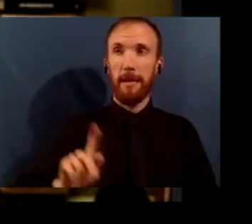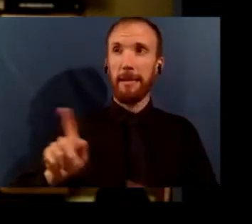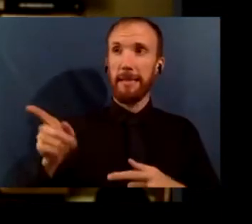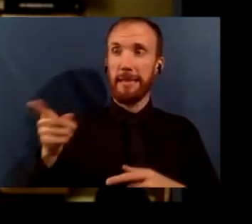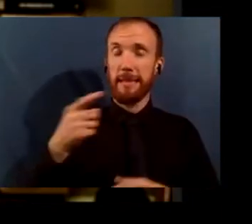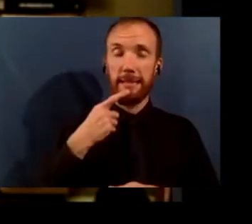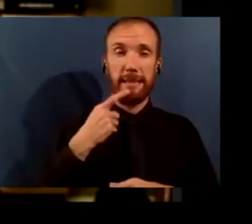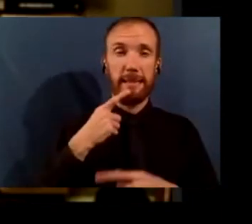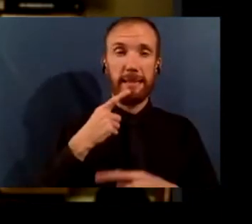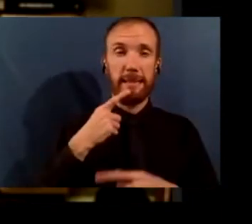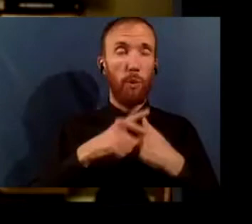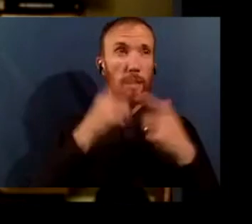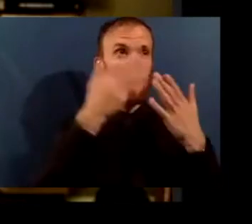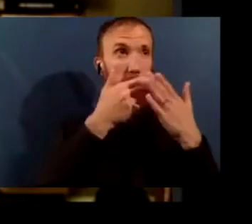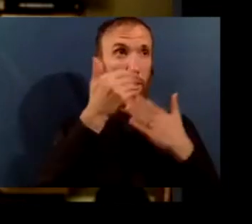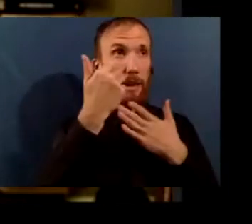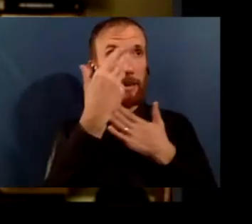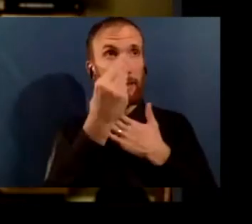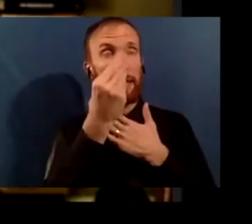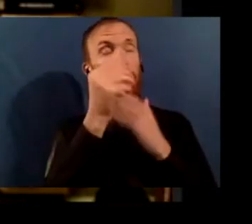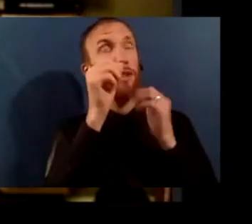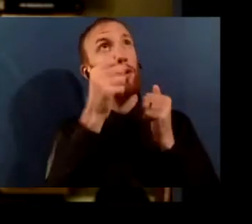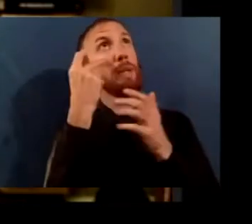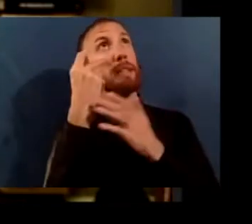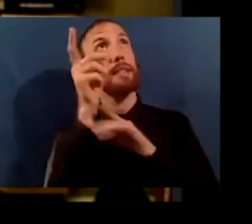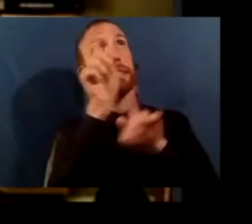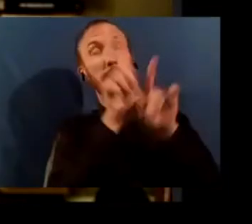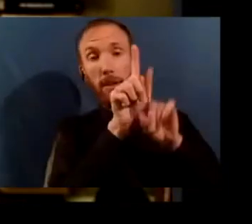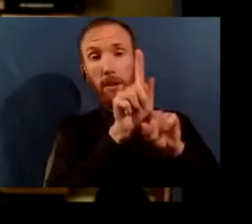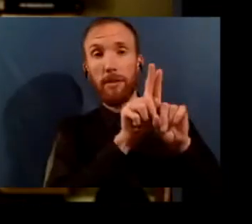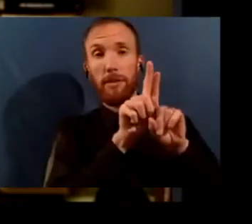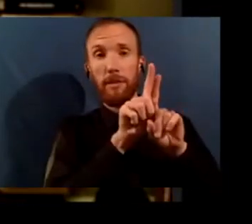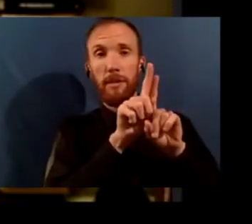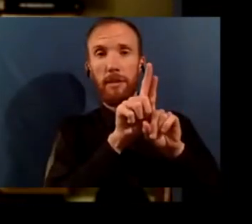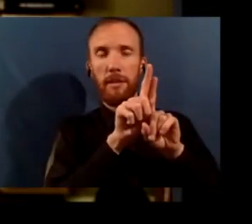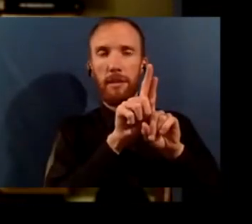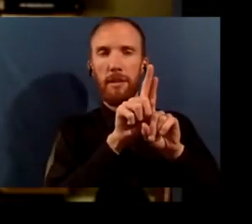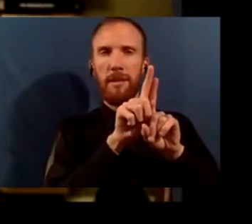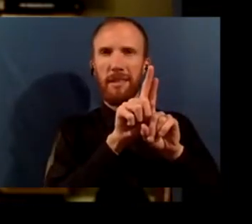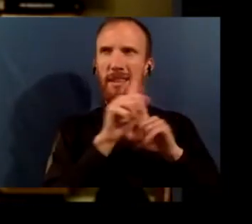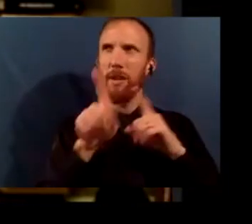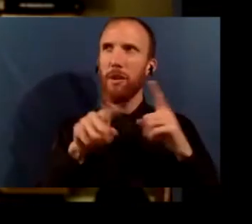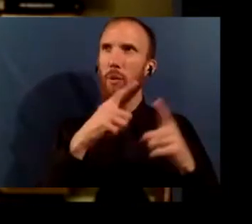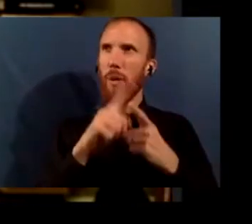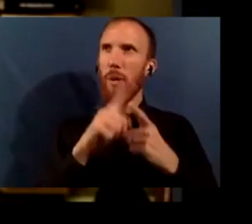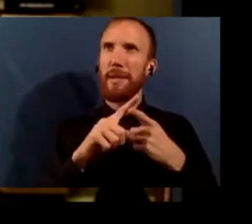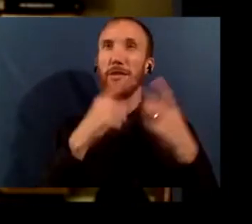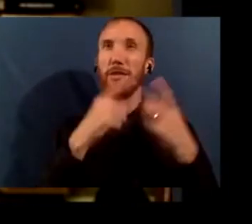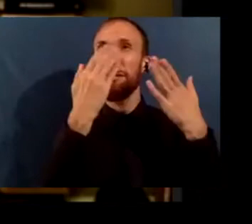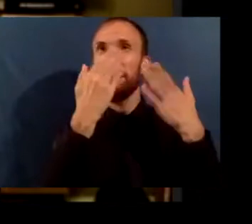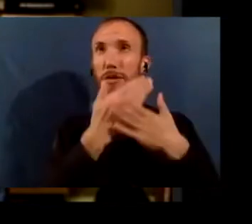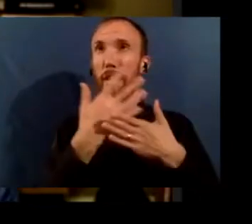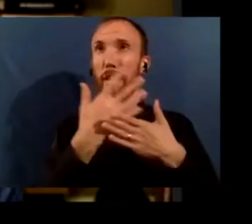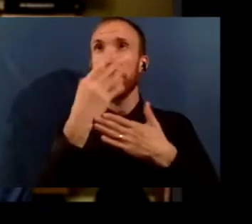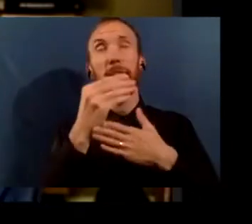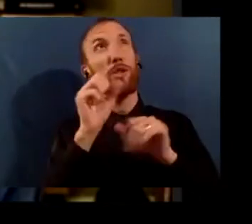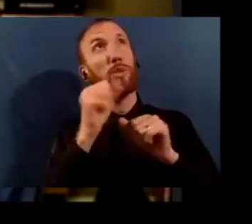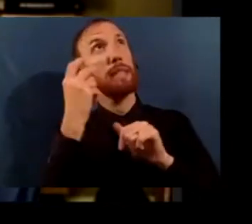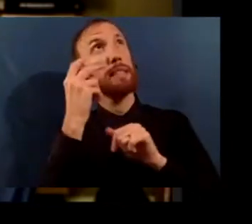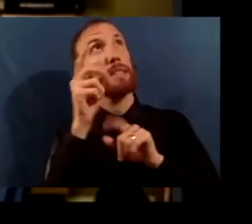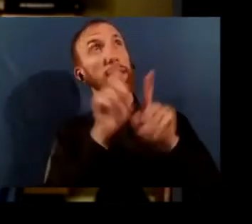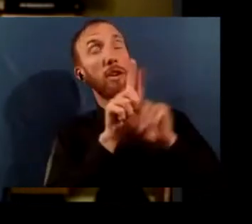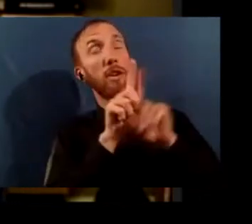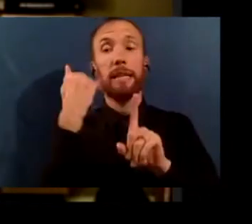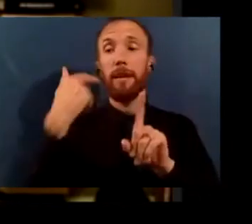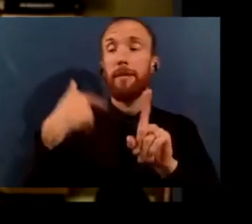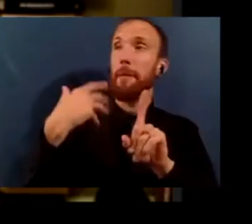outside, then you can see the stars. When it's darkest outside, then you can see the stars. And if I look outside in the American